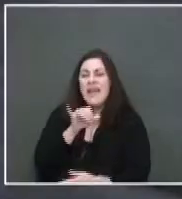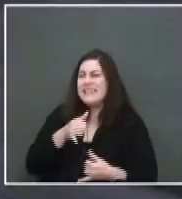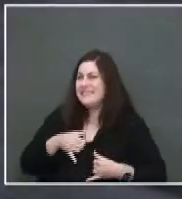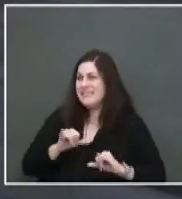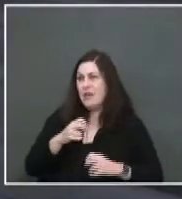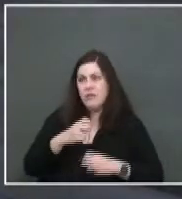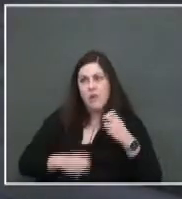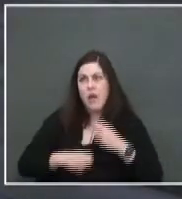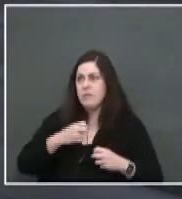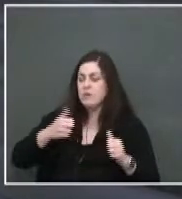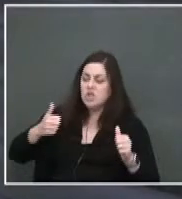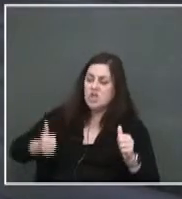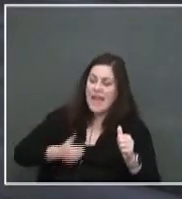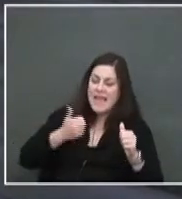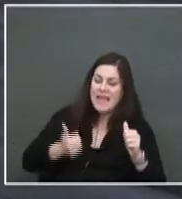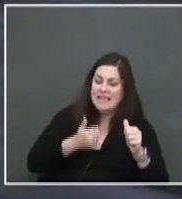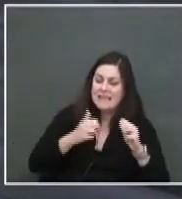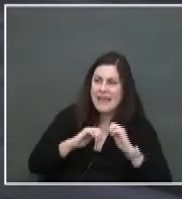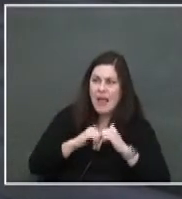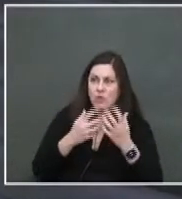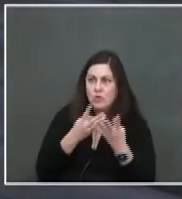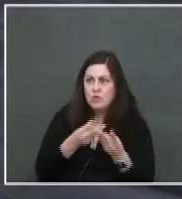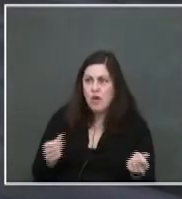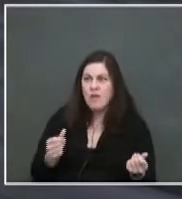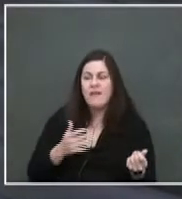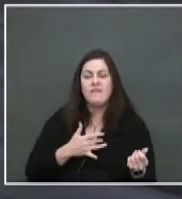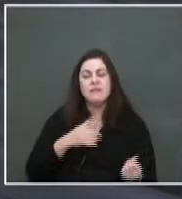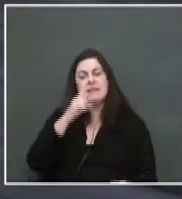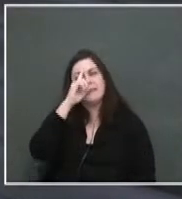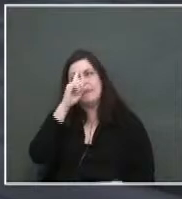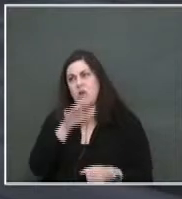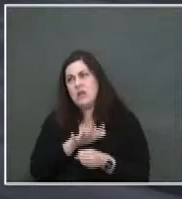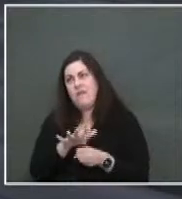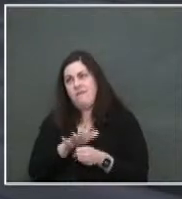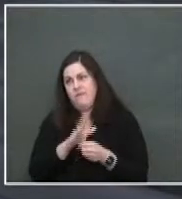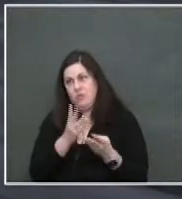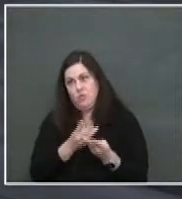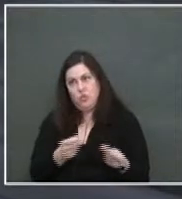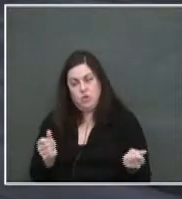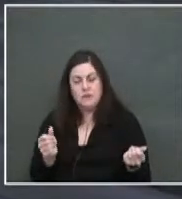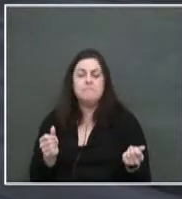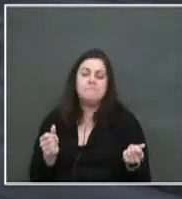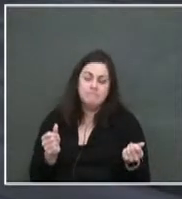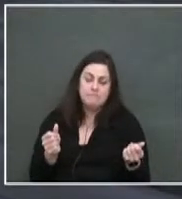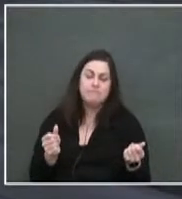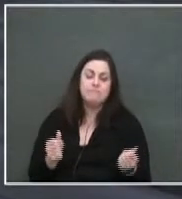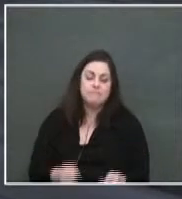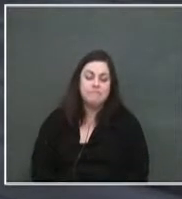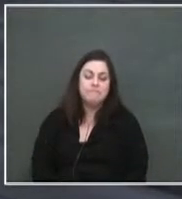up resources, and it's just not us acting smart as a city at all. The